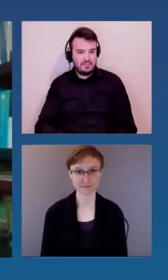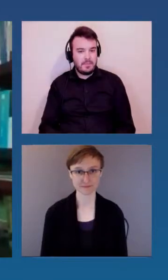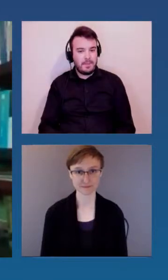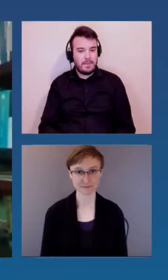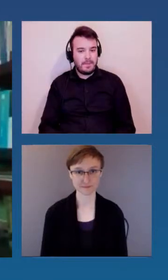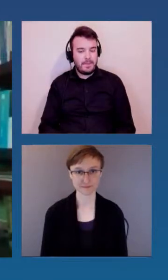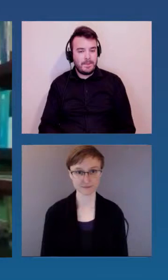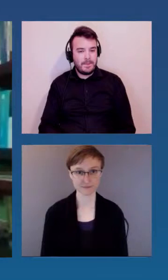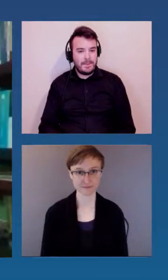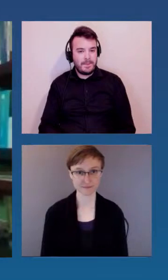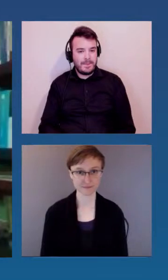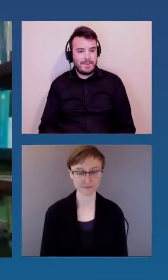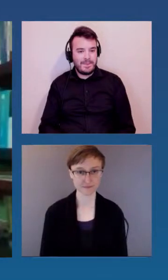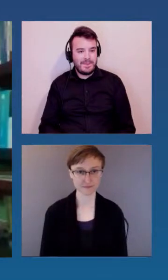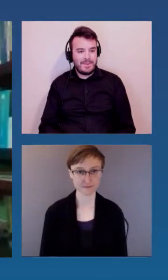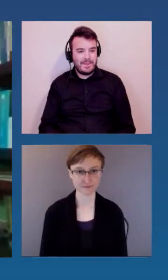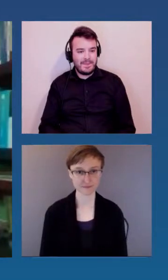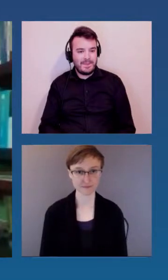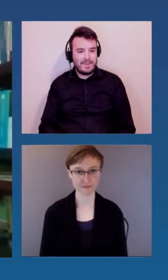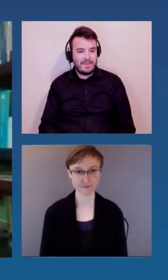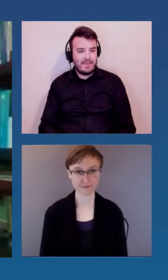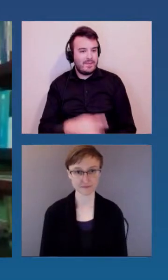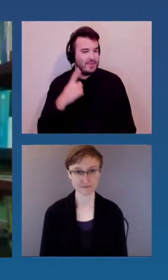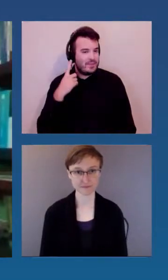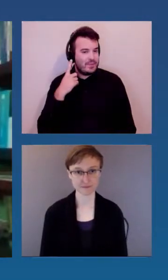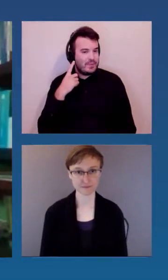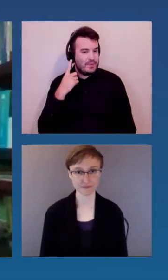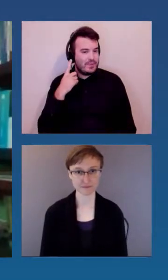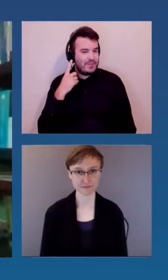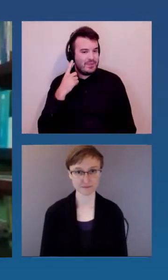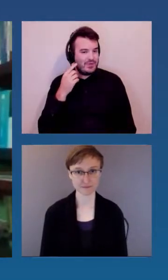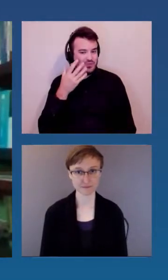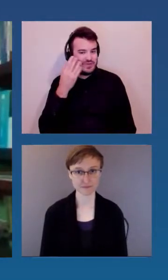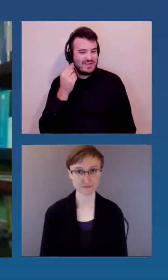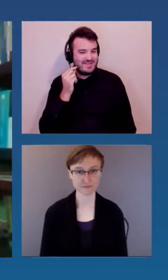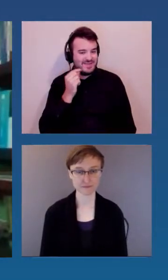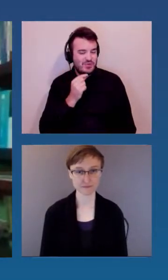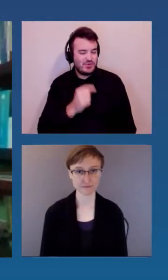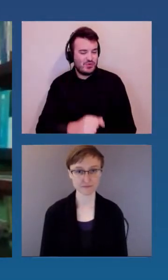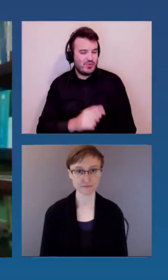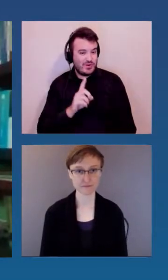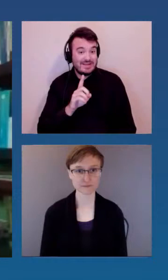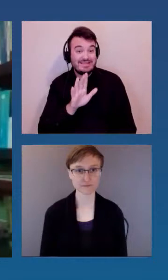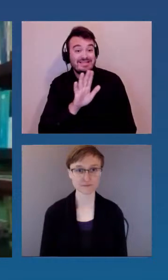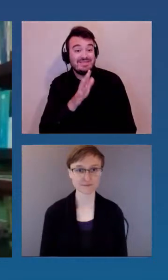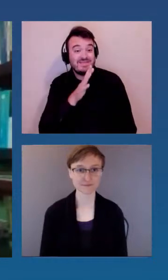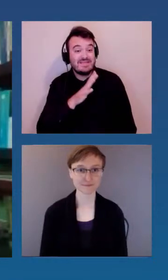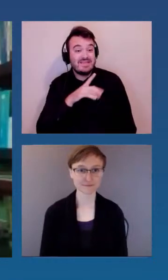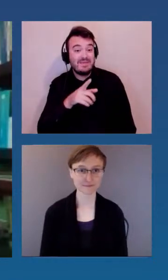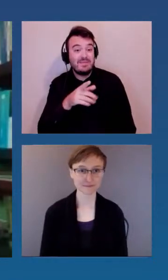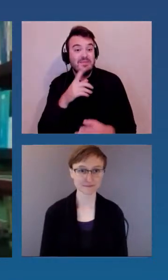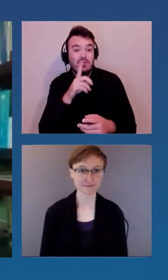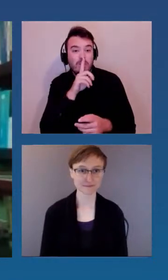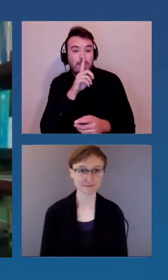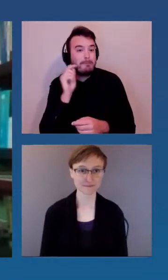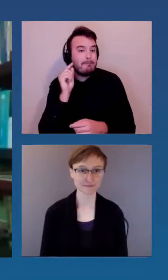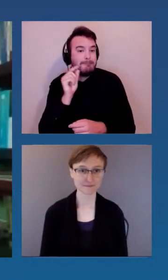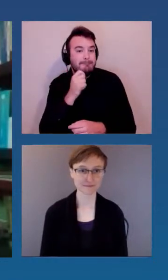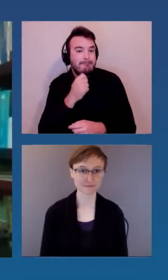So in these very challenging times, let me finish by saying that we're following at Carleton our ethos of resilience, of compassion,